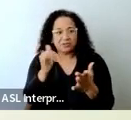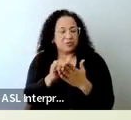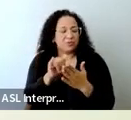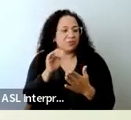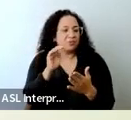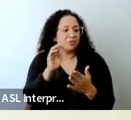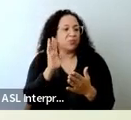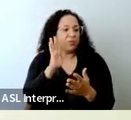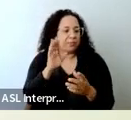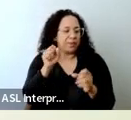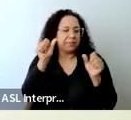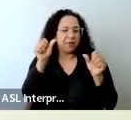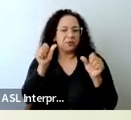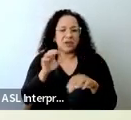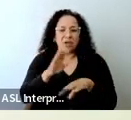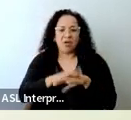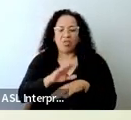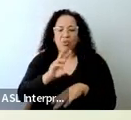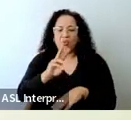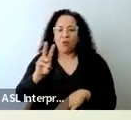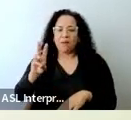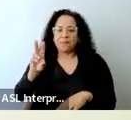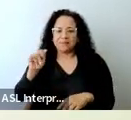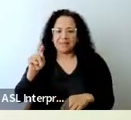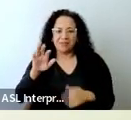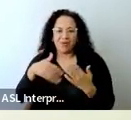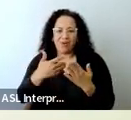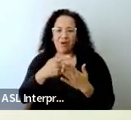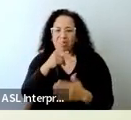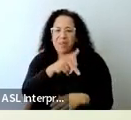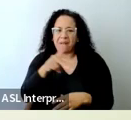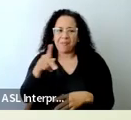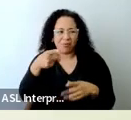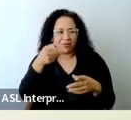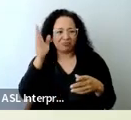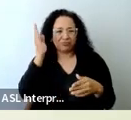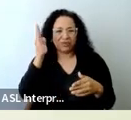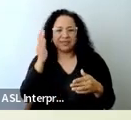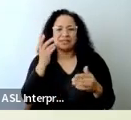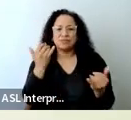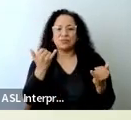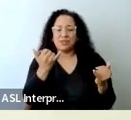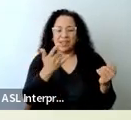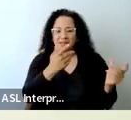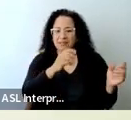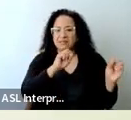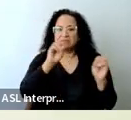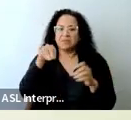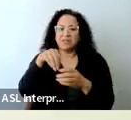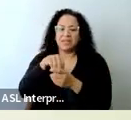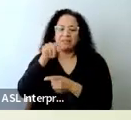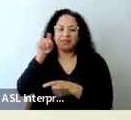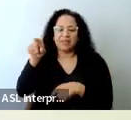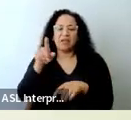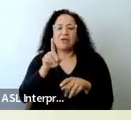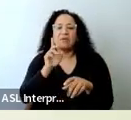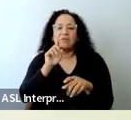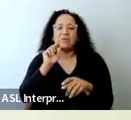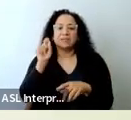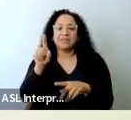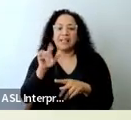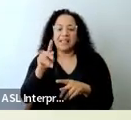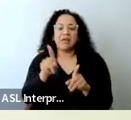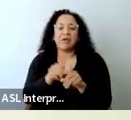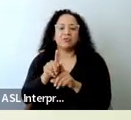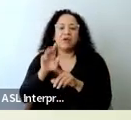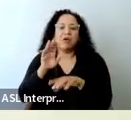be posted on our website. So all of the PowerPoint presentations for today have been dropped in the link, but they also will be posted